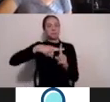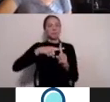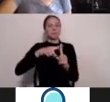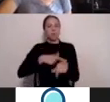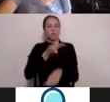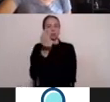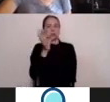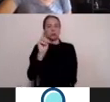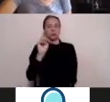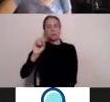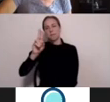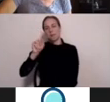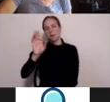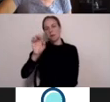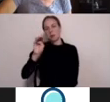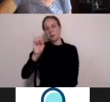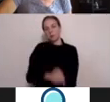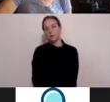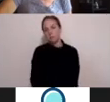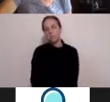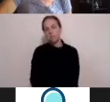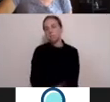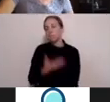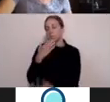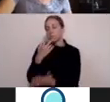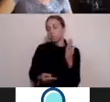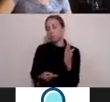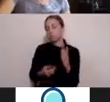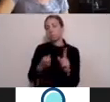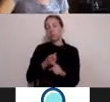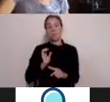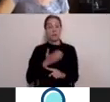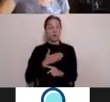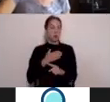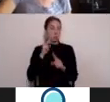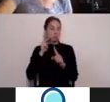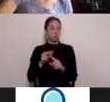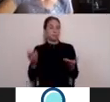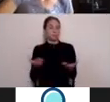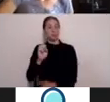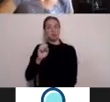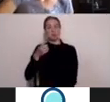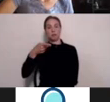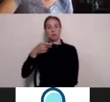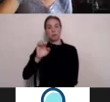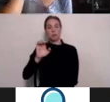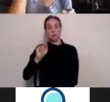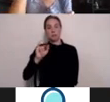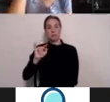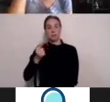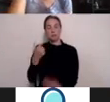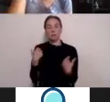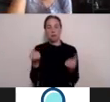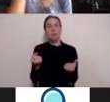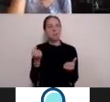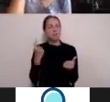from this. Great, thank you both. And from our perspective at Expecting Health, we do really think about this question often long-term because